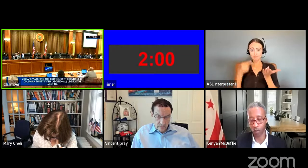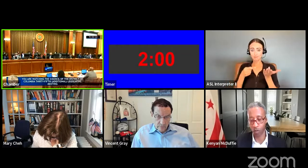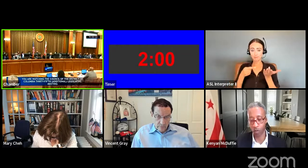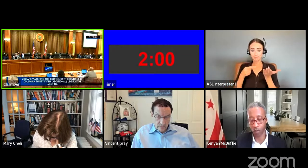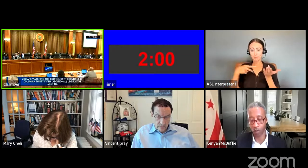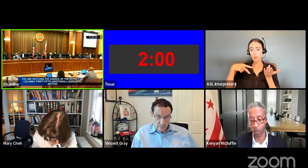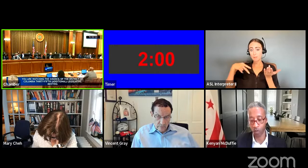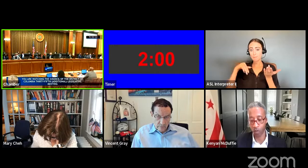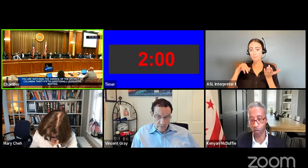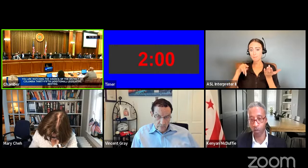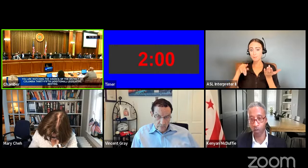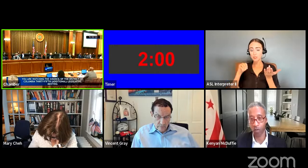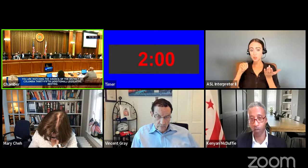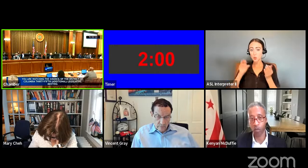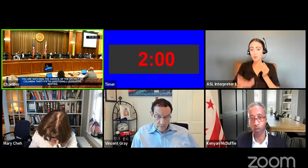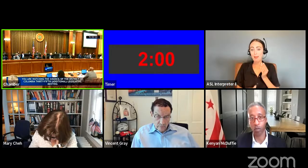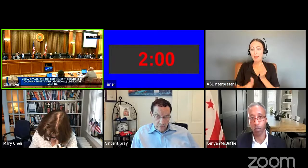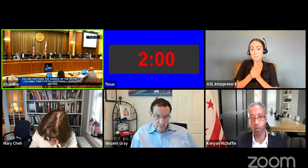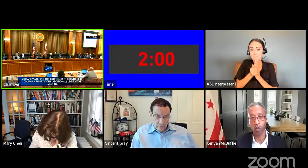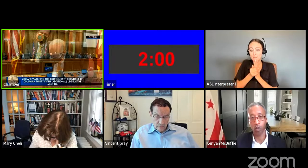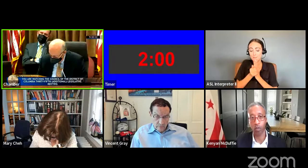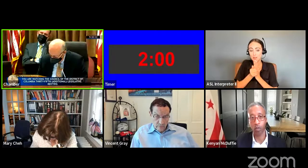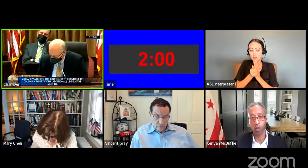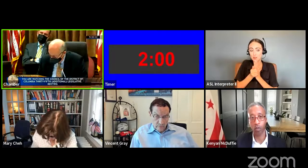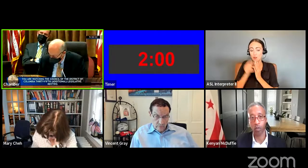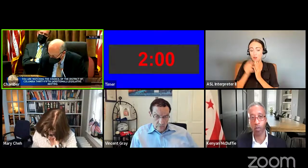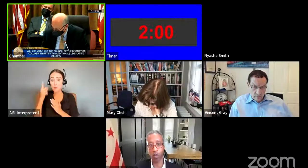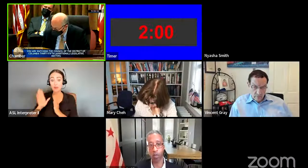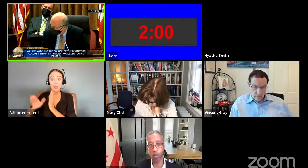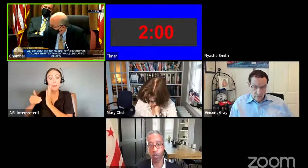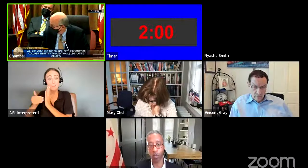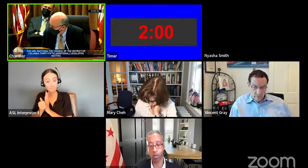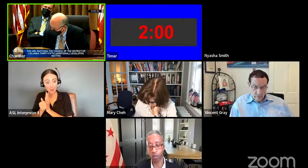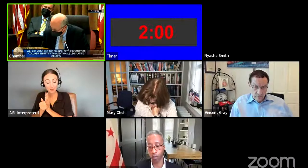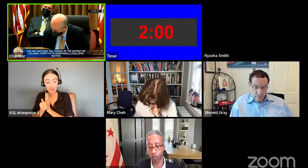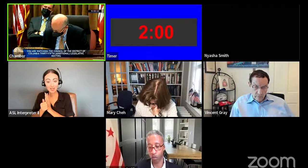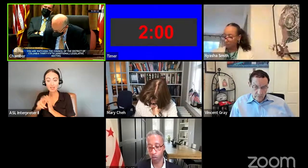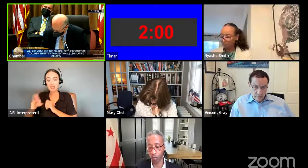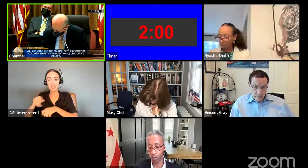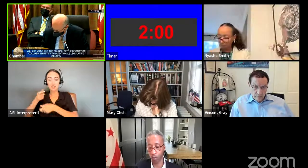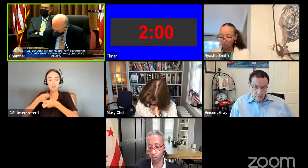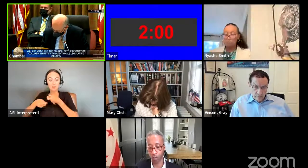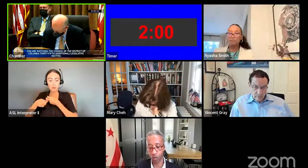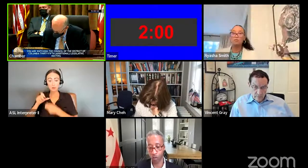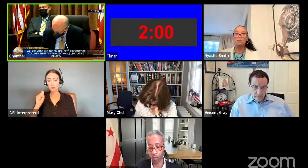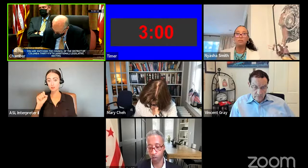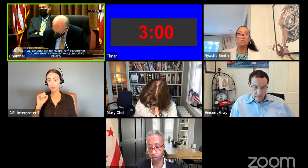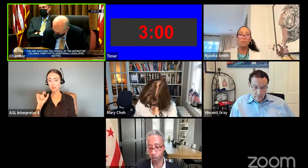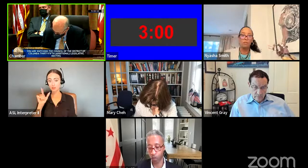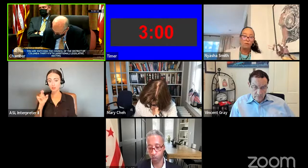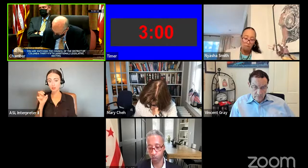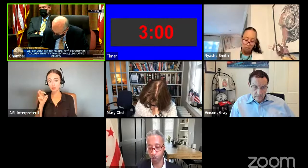Councilmember Pinto's amendment, which would be to the amendment nature of a substitute. Councilmember Silverman.